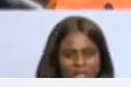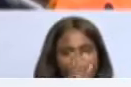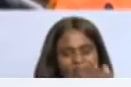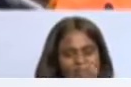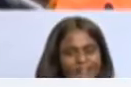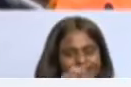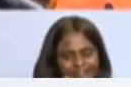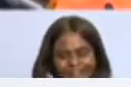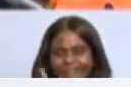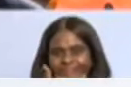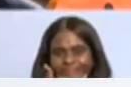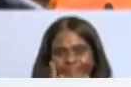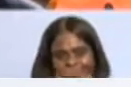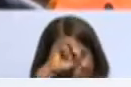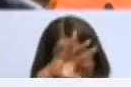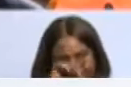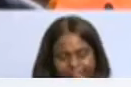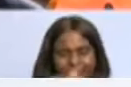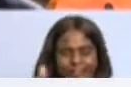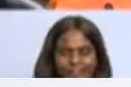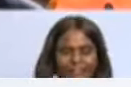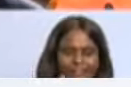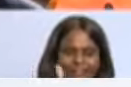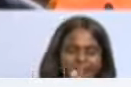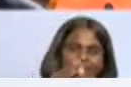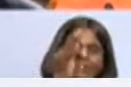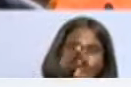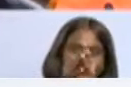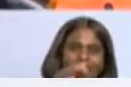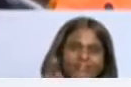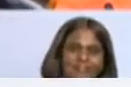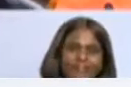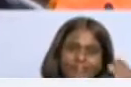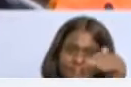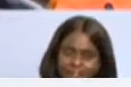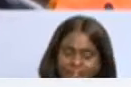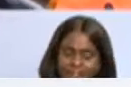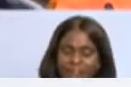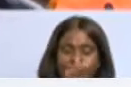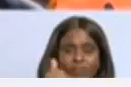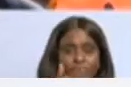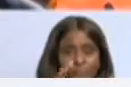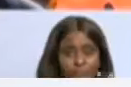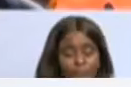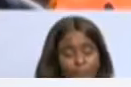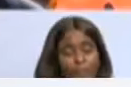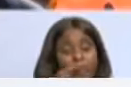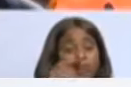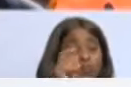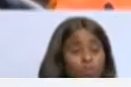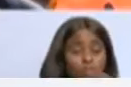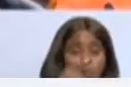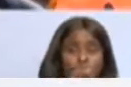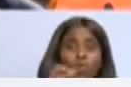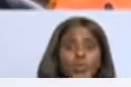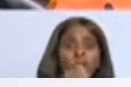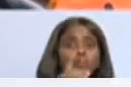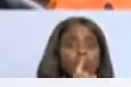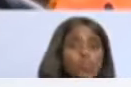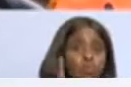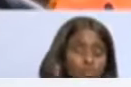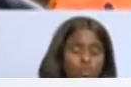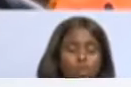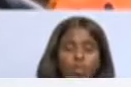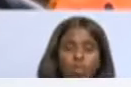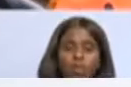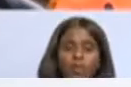mining activities going forward. And the marching orders have been given already to all agencies